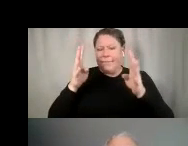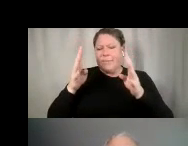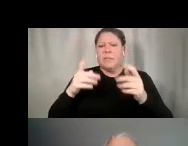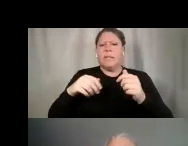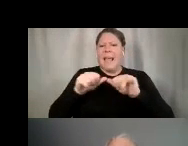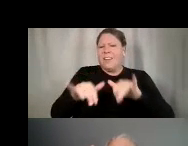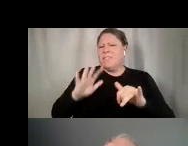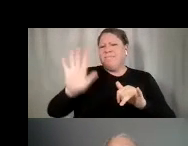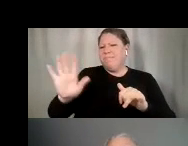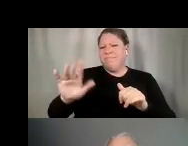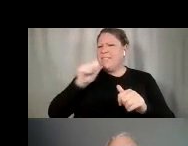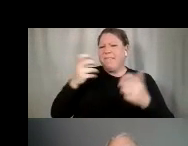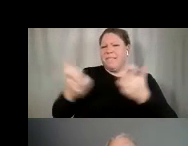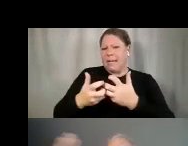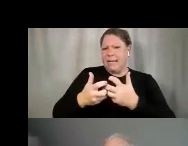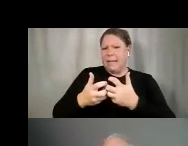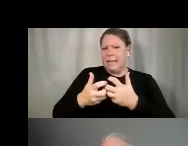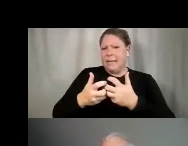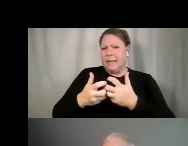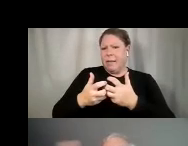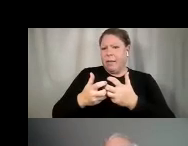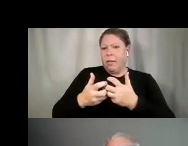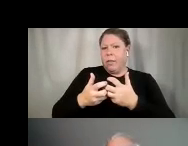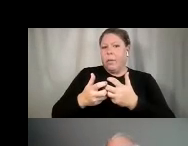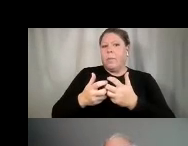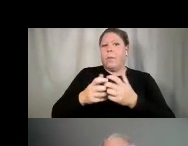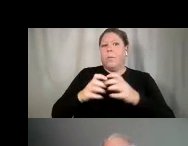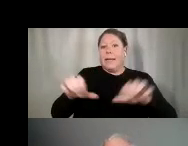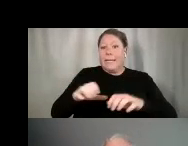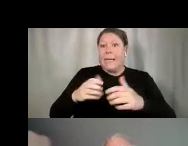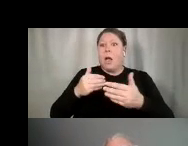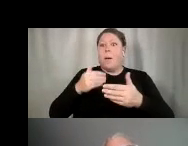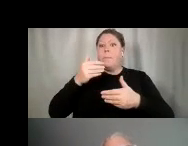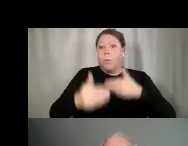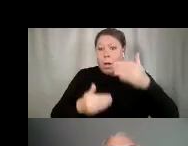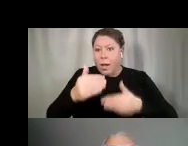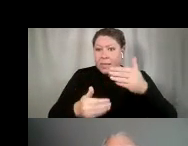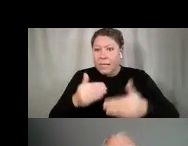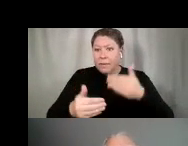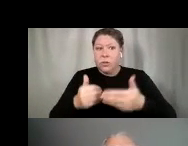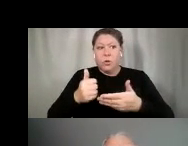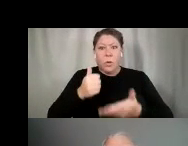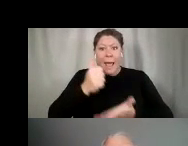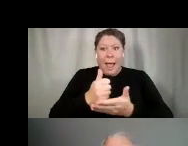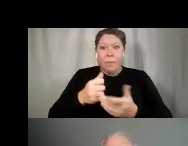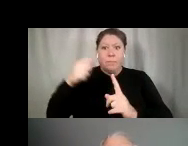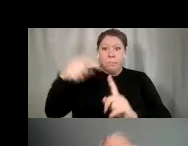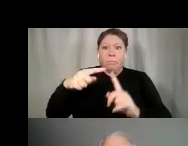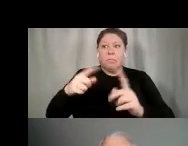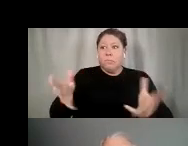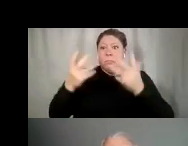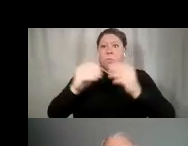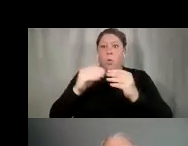for us. But by going through a process of how to think creatively, they were coming up with novel ideas by the end of the